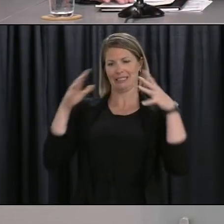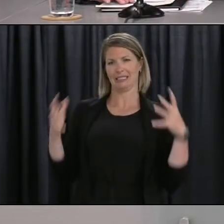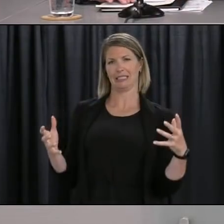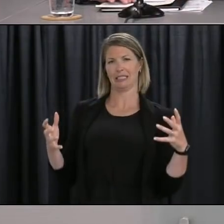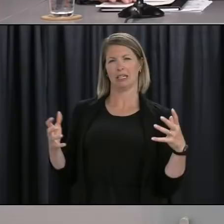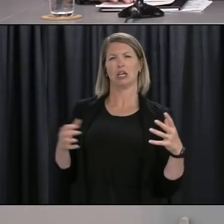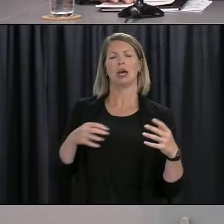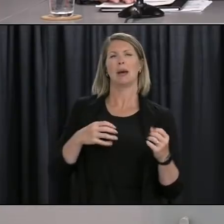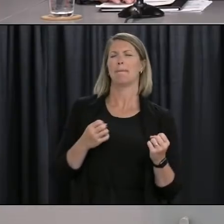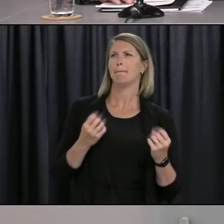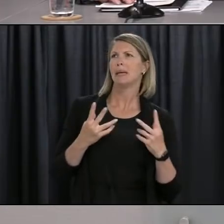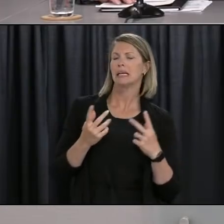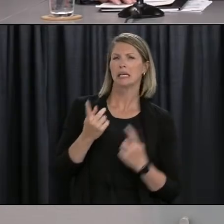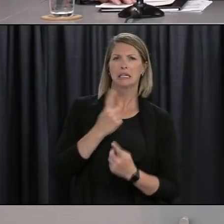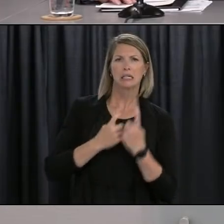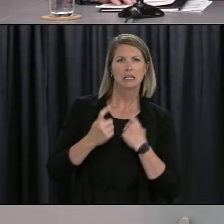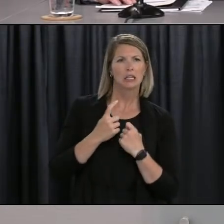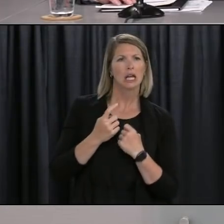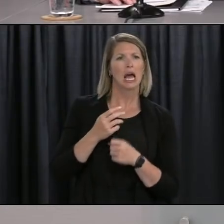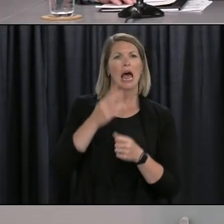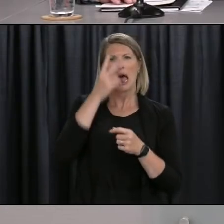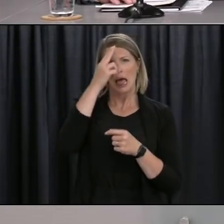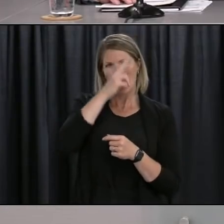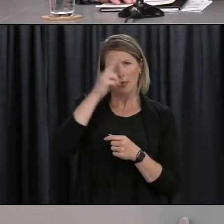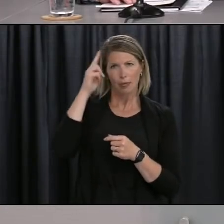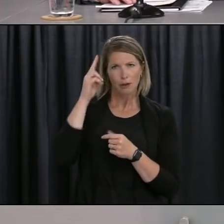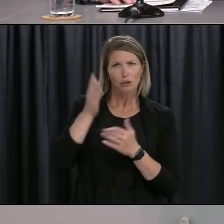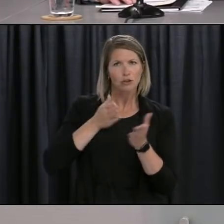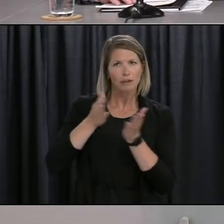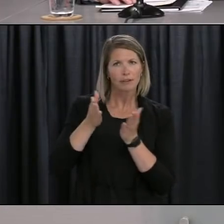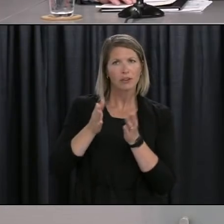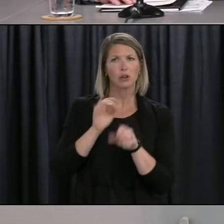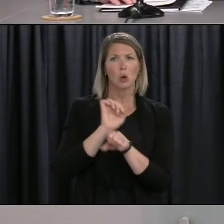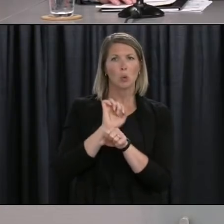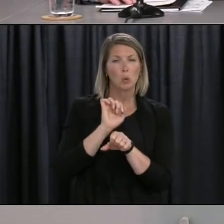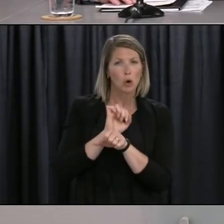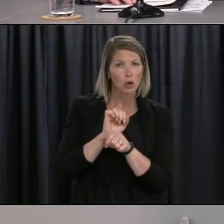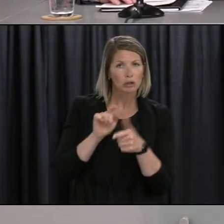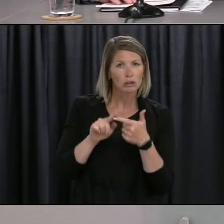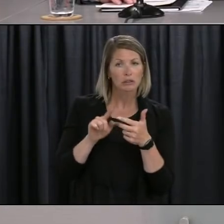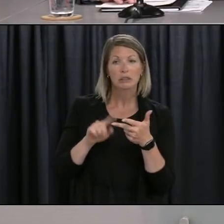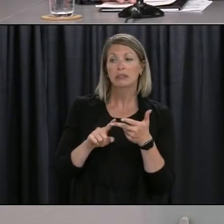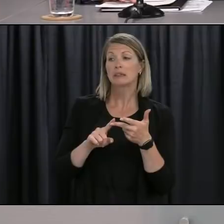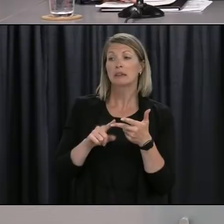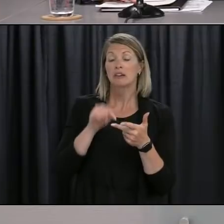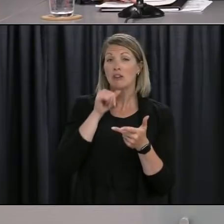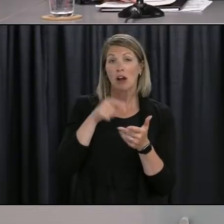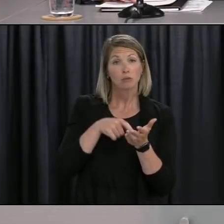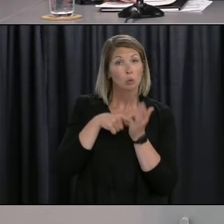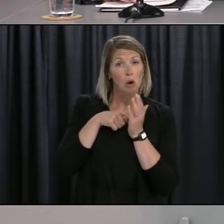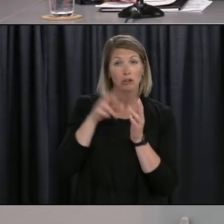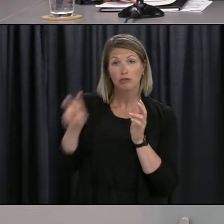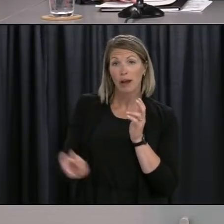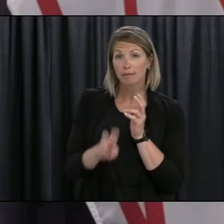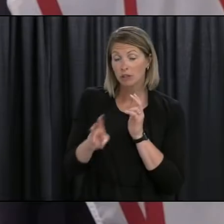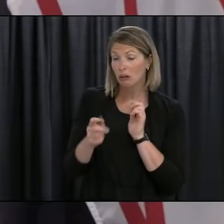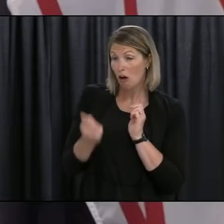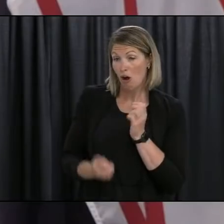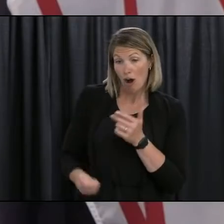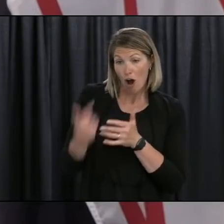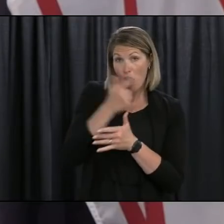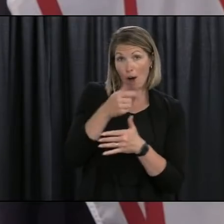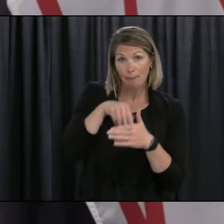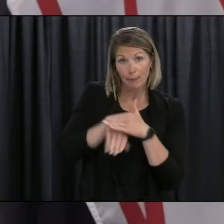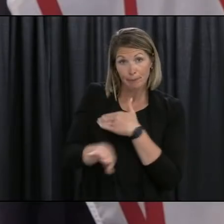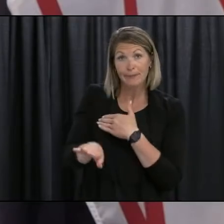services, things like that. Are we also looking to open that up for non-essential travel? Many families living on both sides of that border. Yeah,